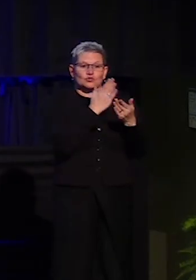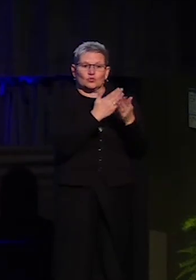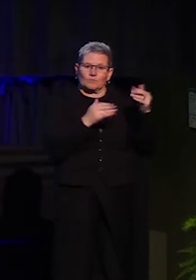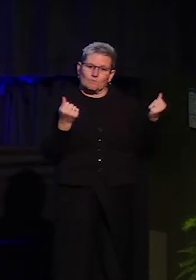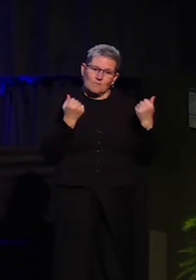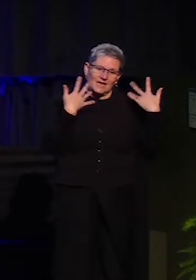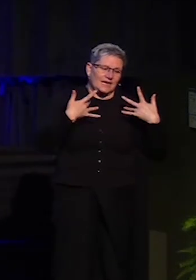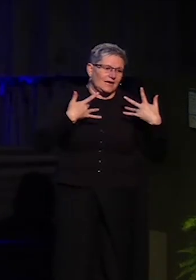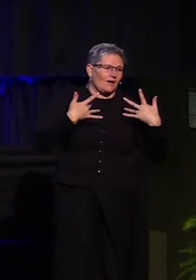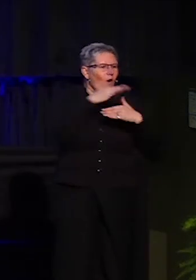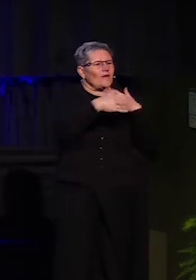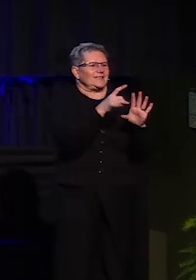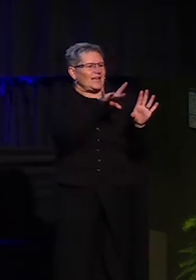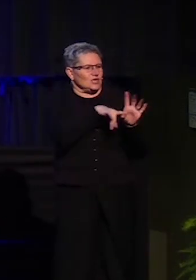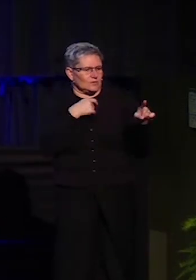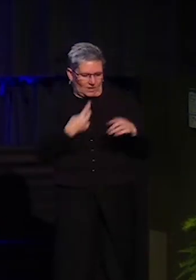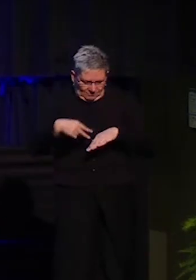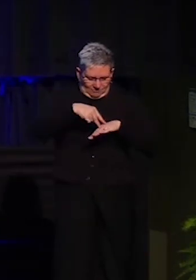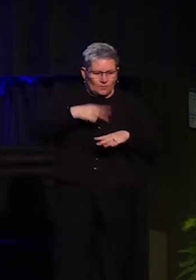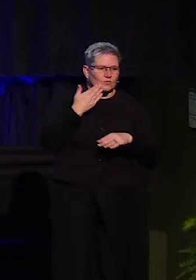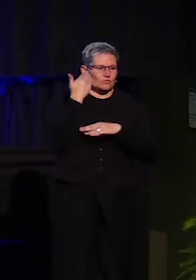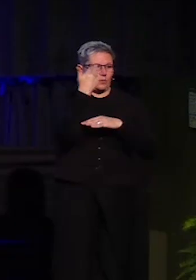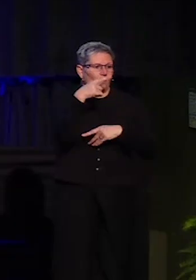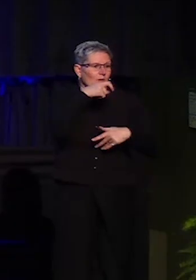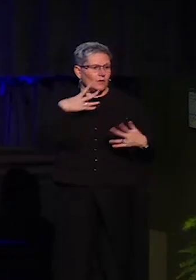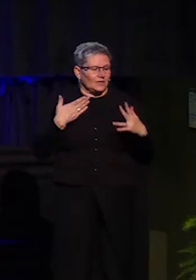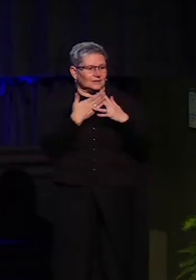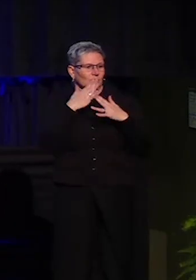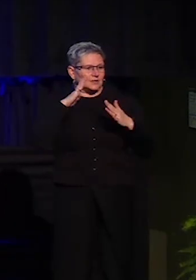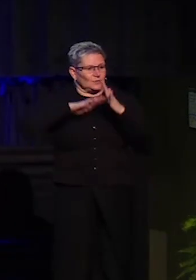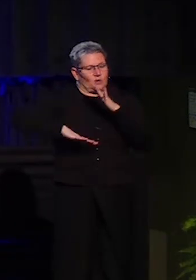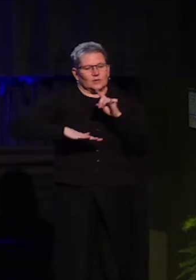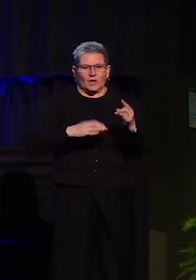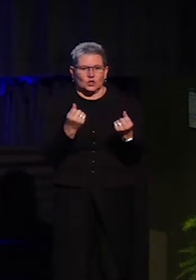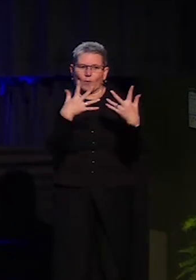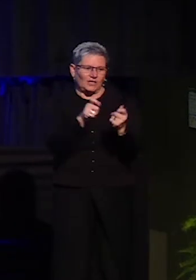on this for 10 plus years. And has much changed?